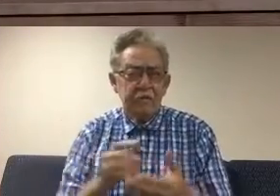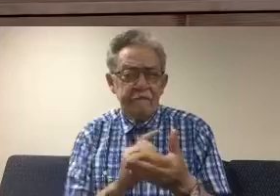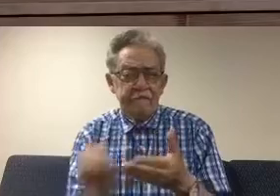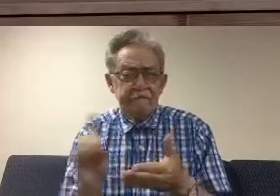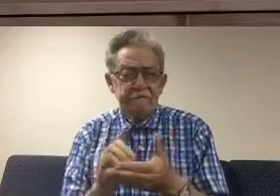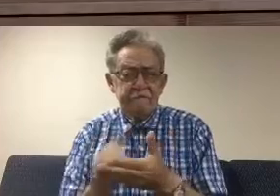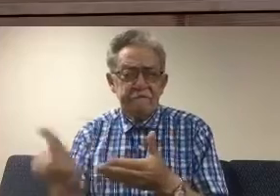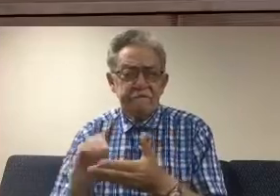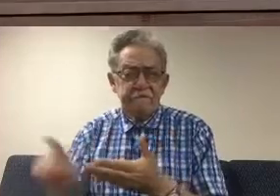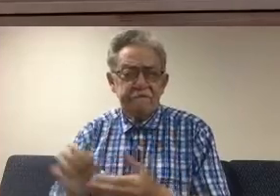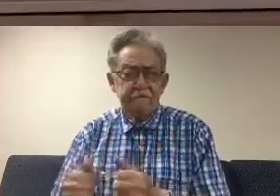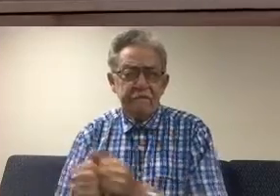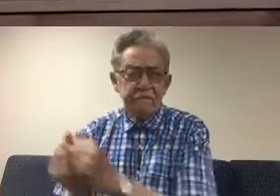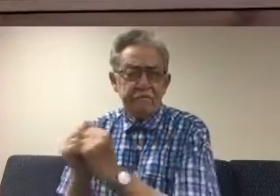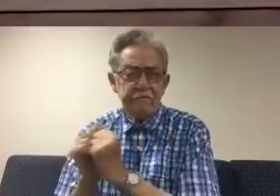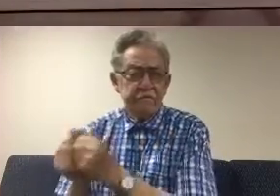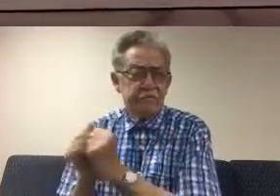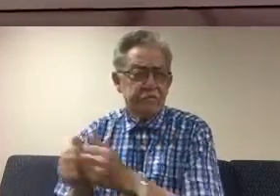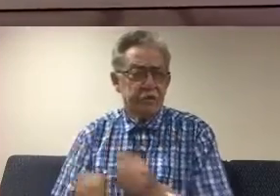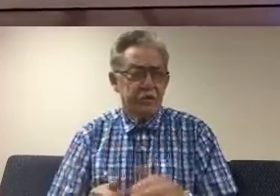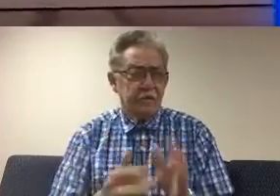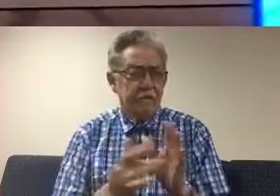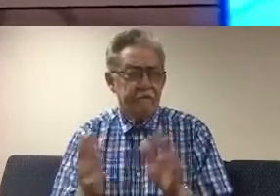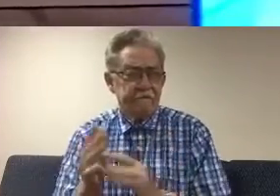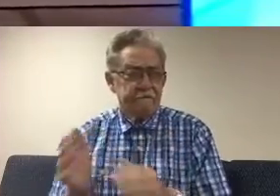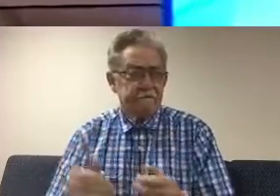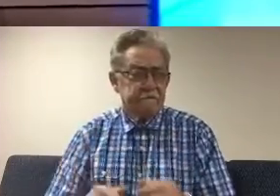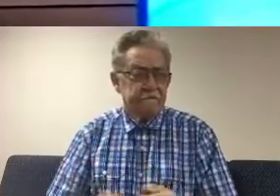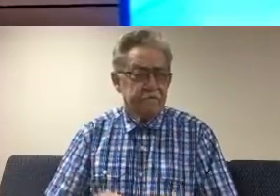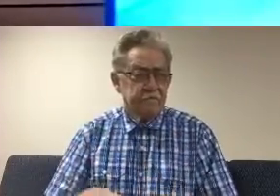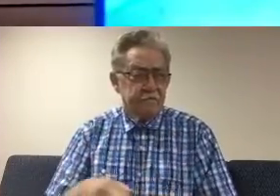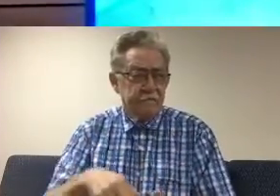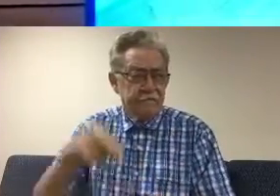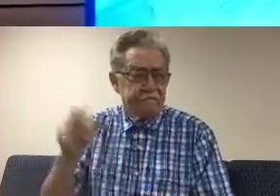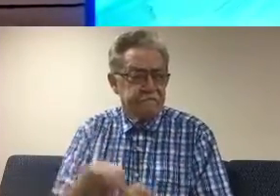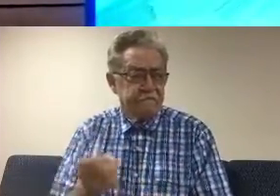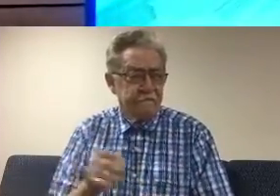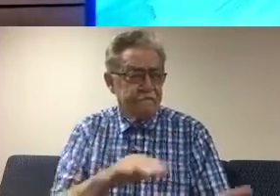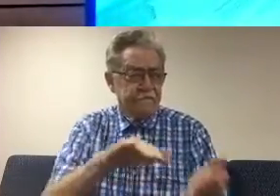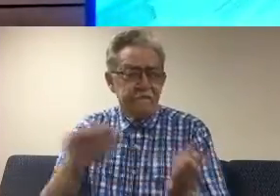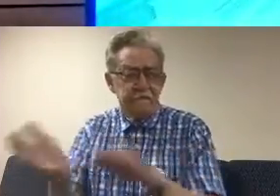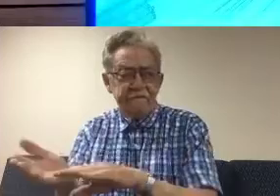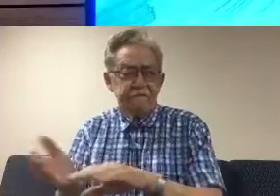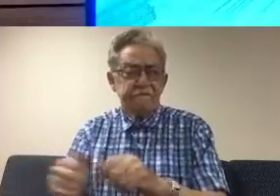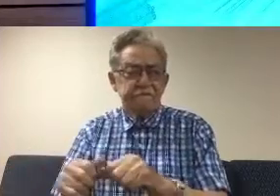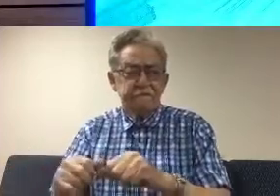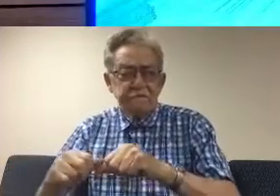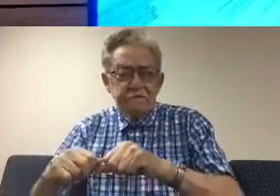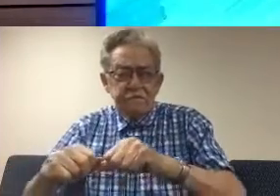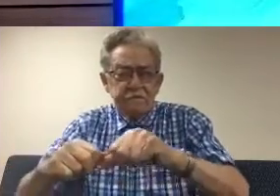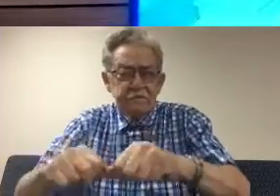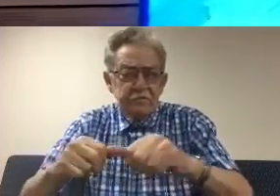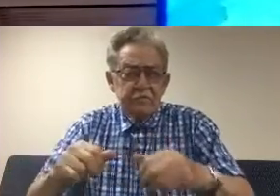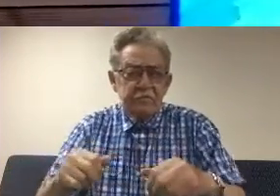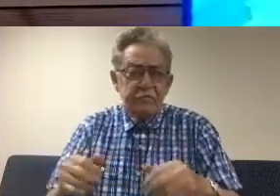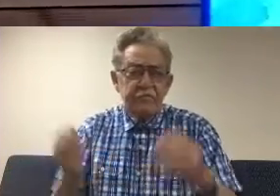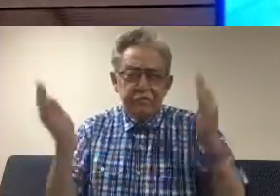Jesus having risen from the dead and continuing to teach and continuing to refocus.